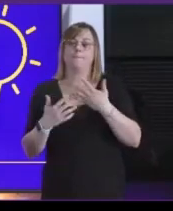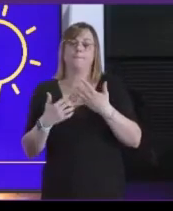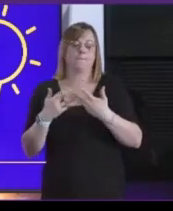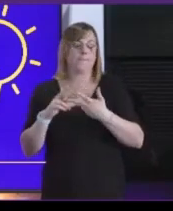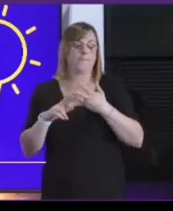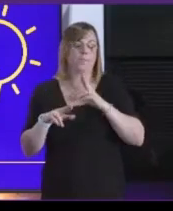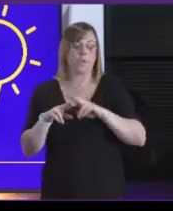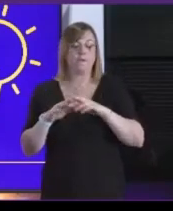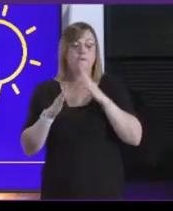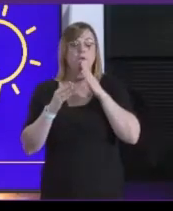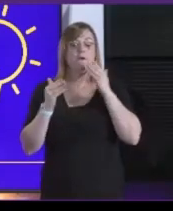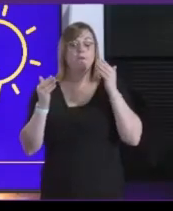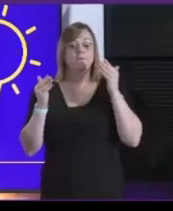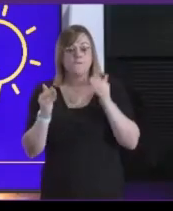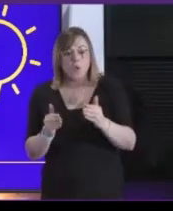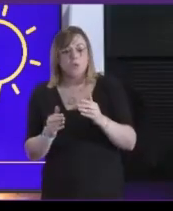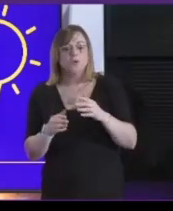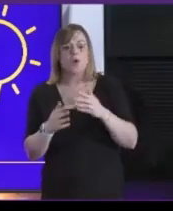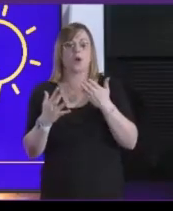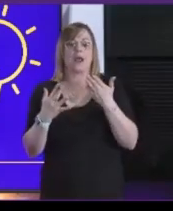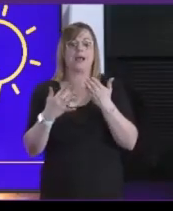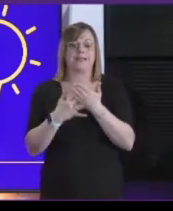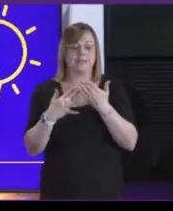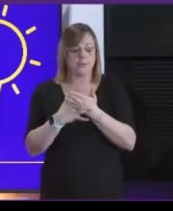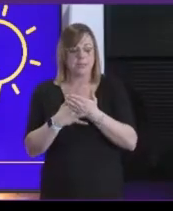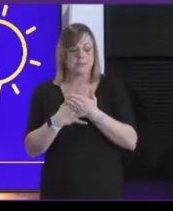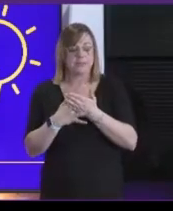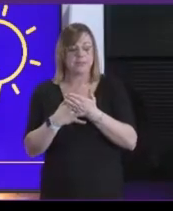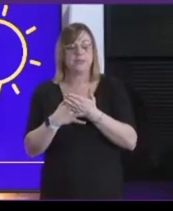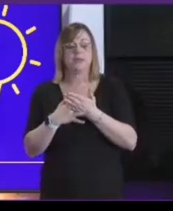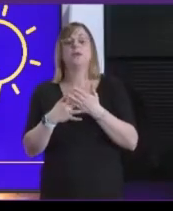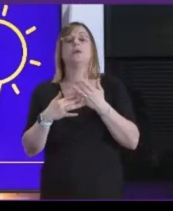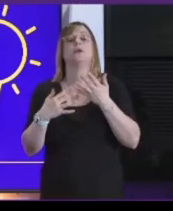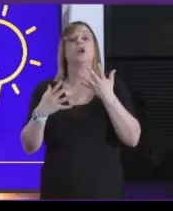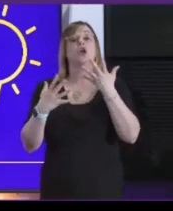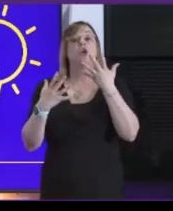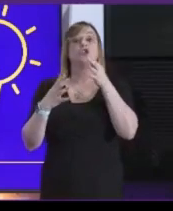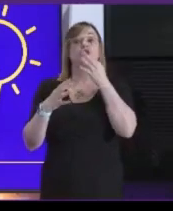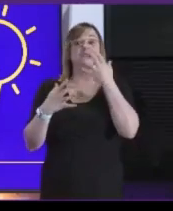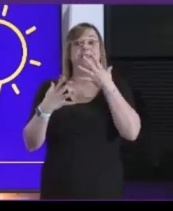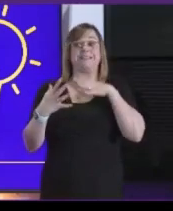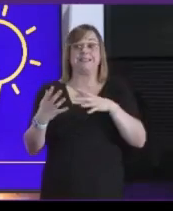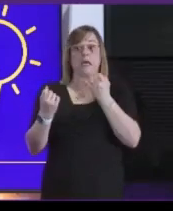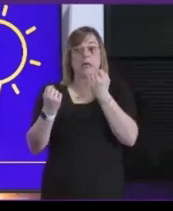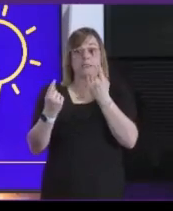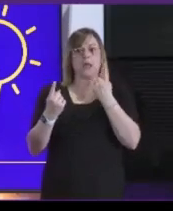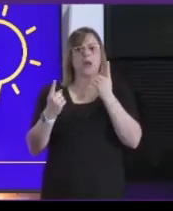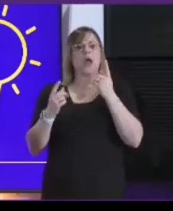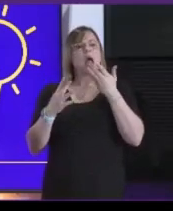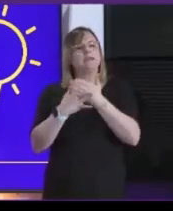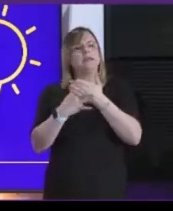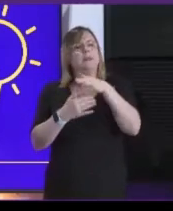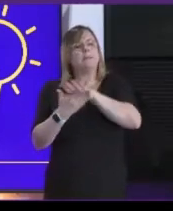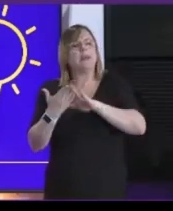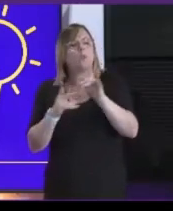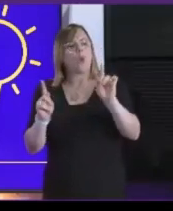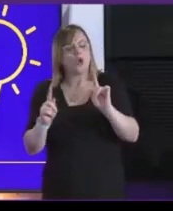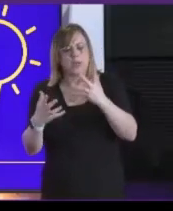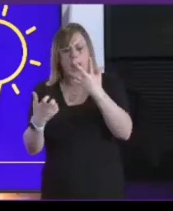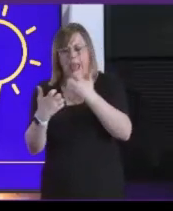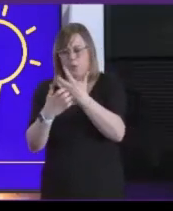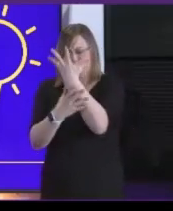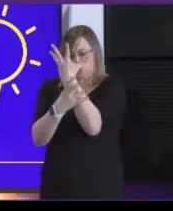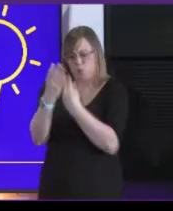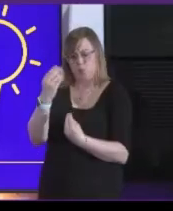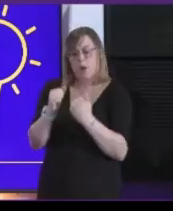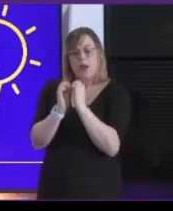whether you're focused on accessibility. You're just getting an understanding of what does accessibility mean, and how do you build that into whatever it is you do?